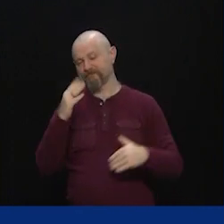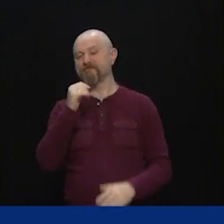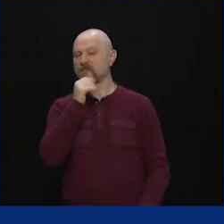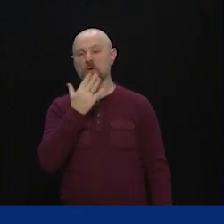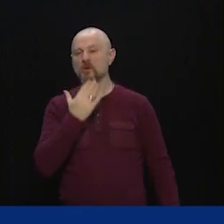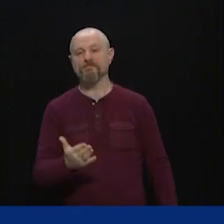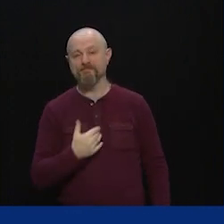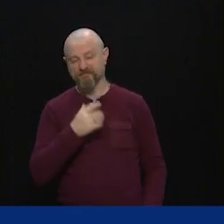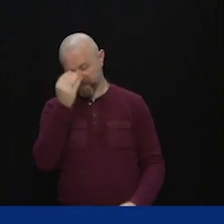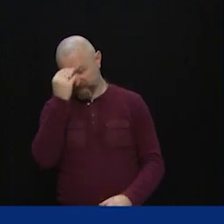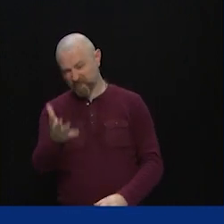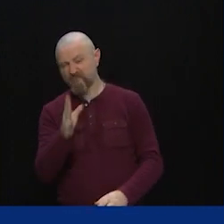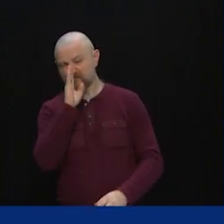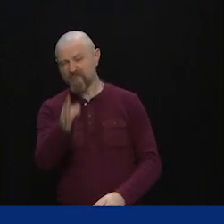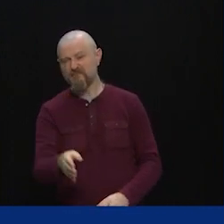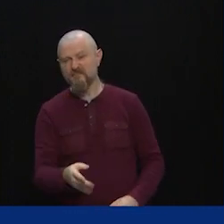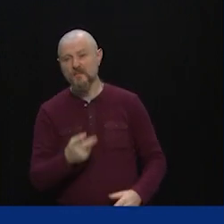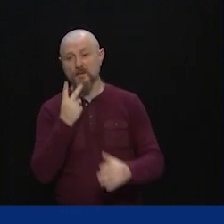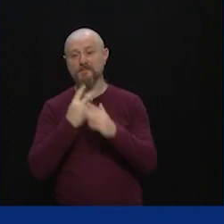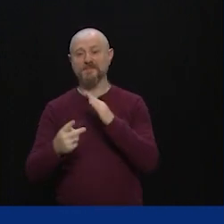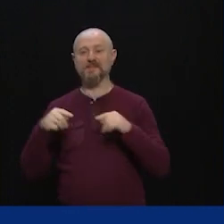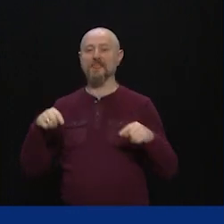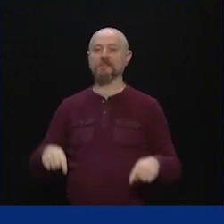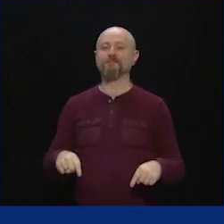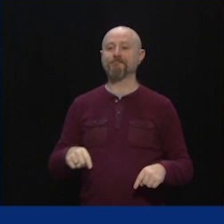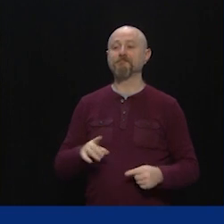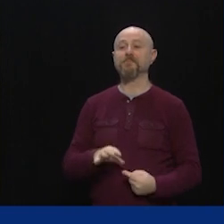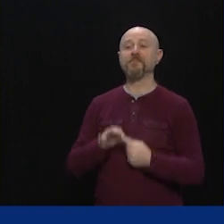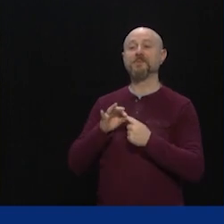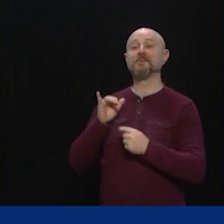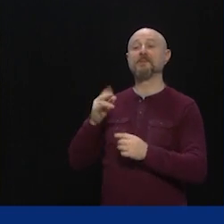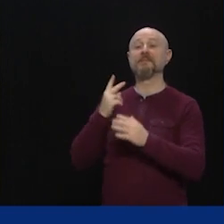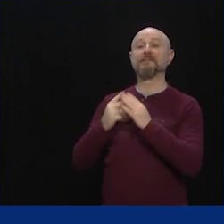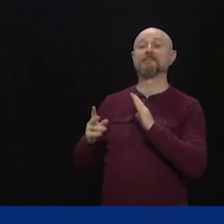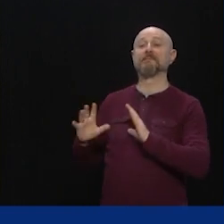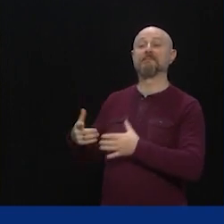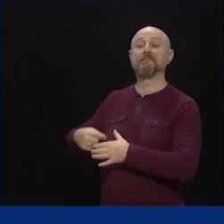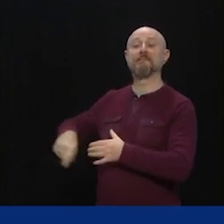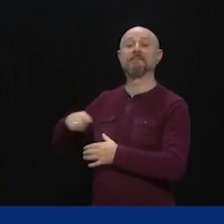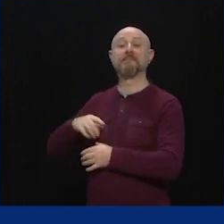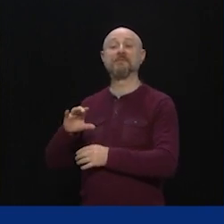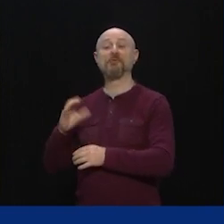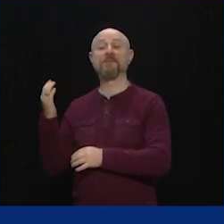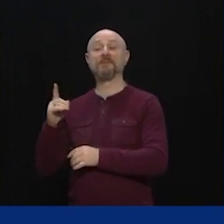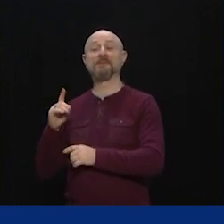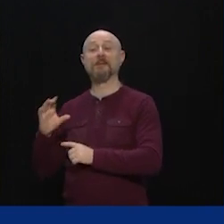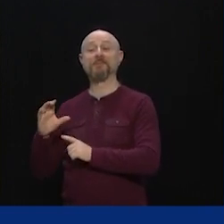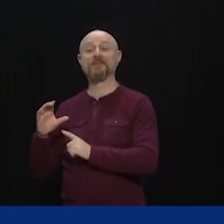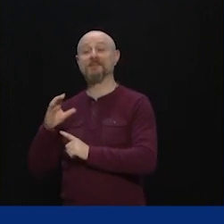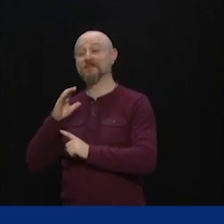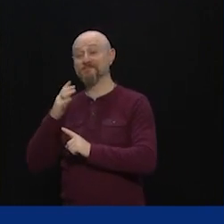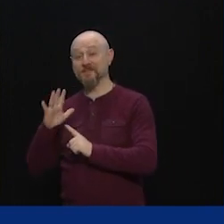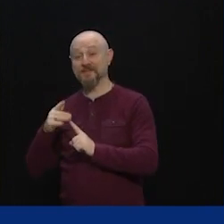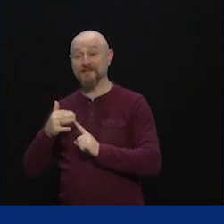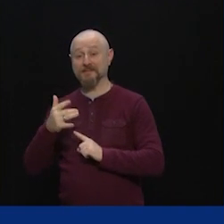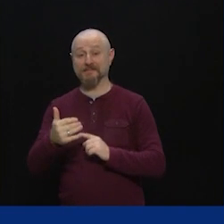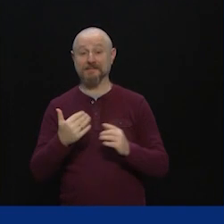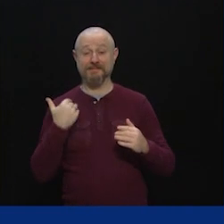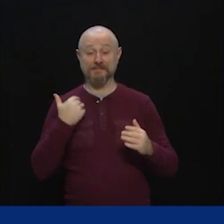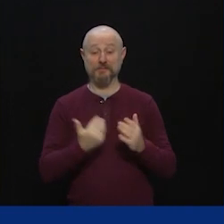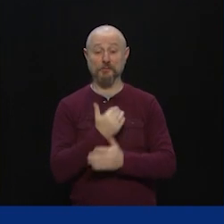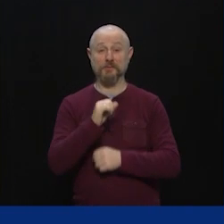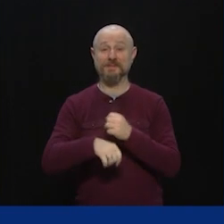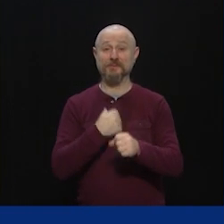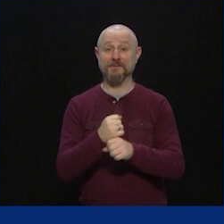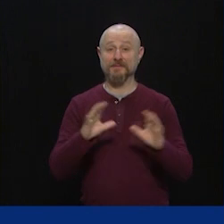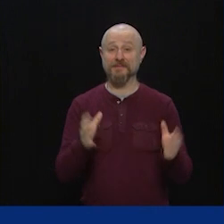families gathered December 25th over that weekend, another weekend holiday we just completed with New Year's, there's a lot of human